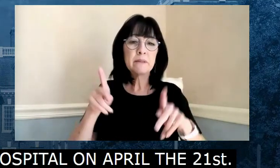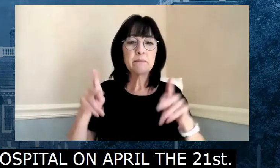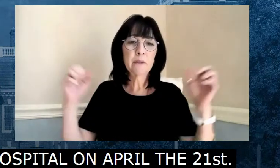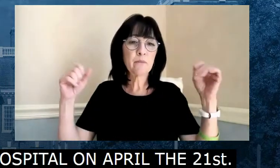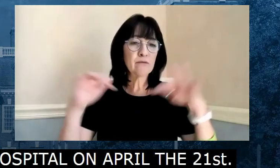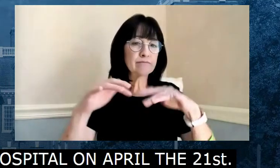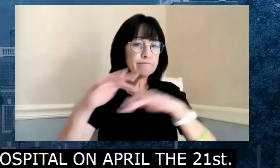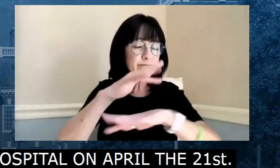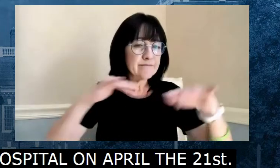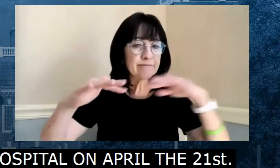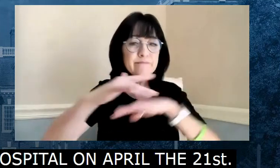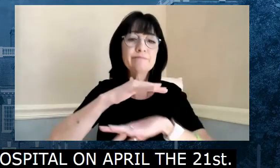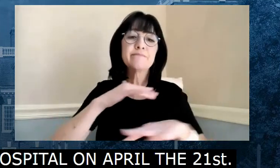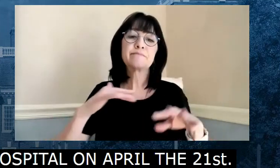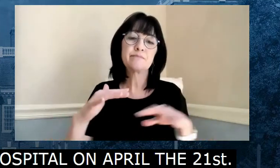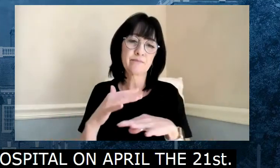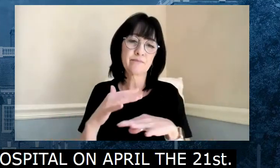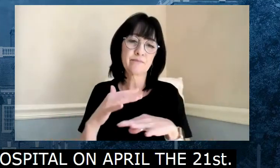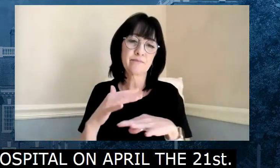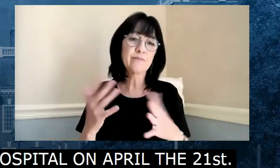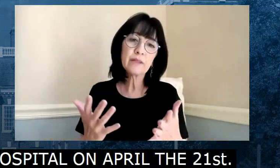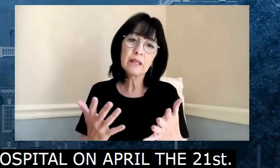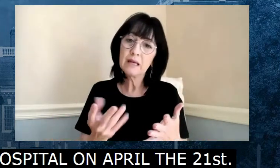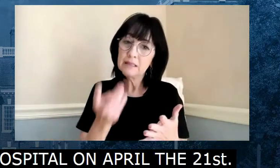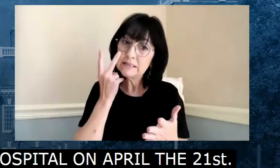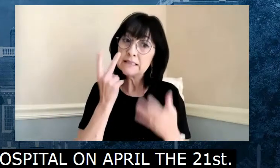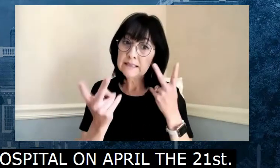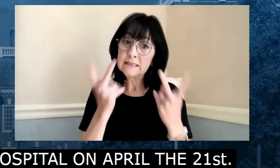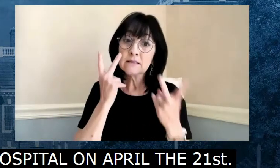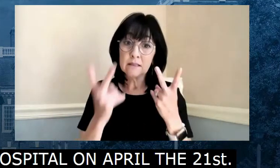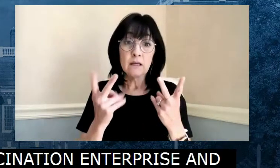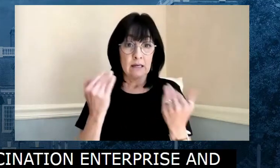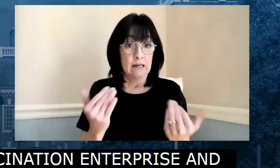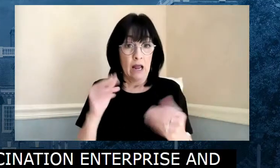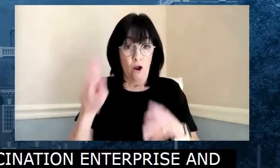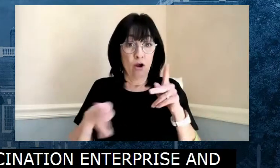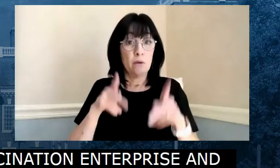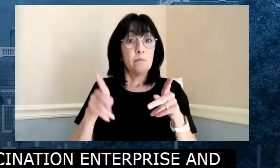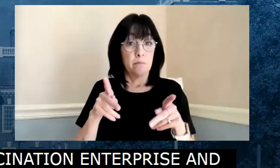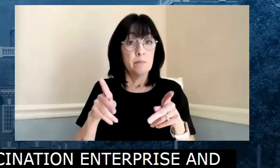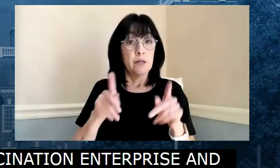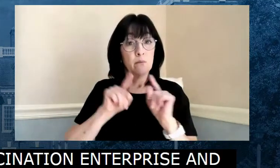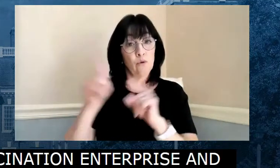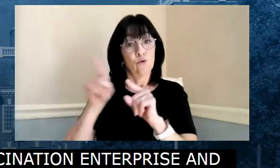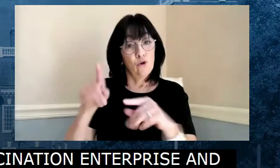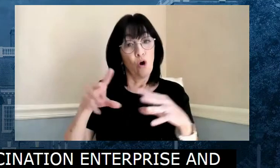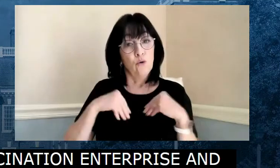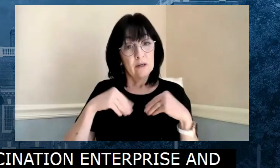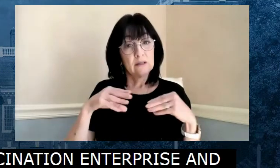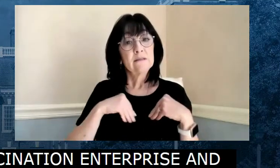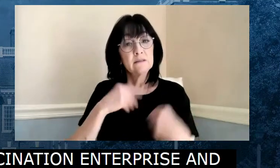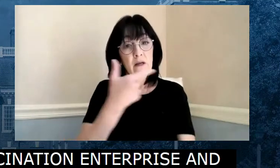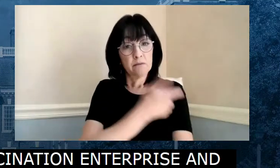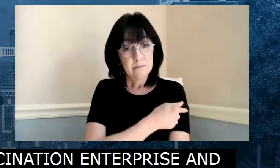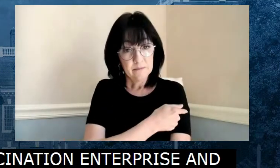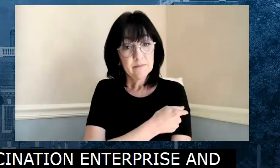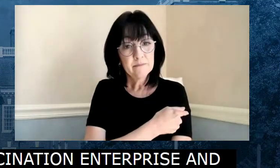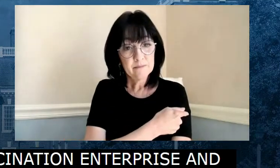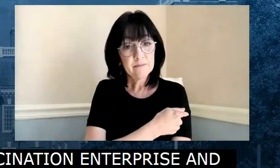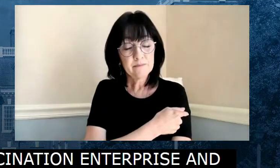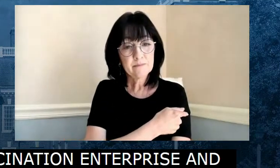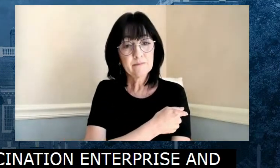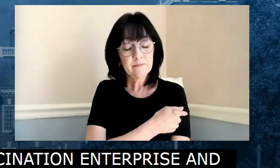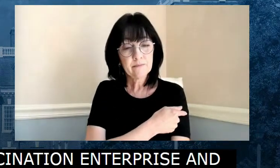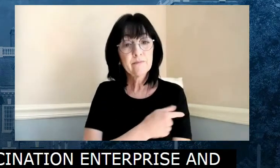enterprise. And so you can see, notwithstanding the fact that people are getting vaccinated, people are also getting COVID-19. They're